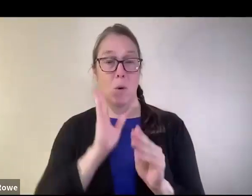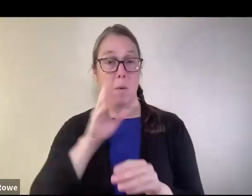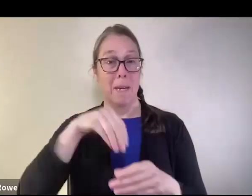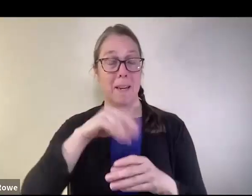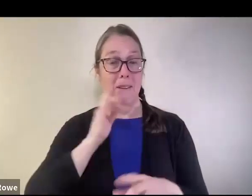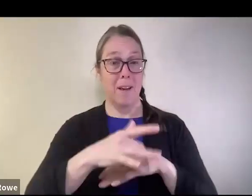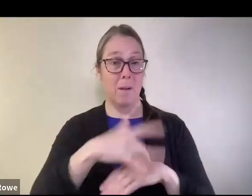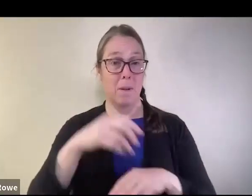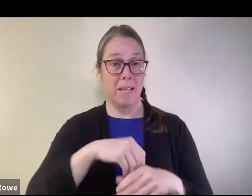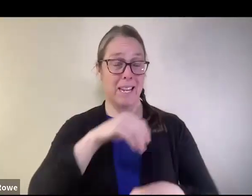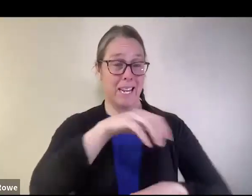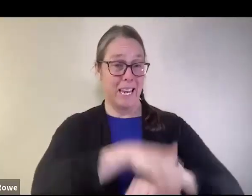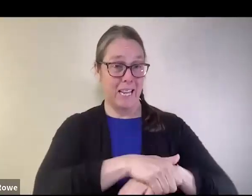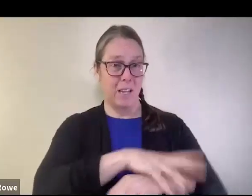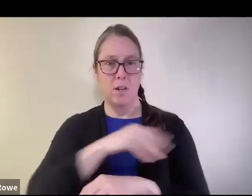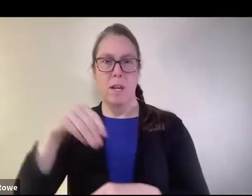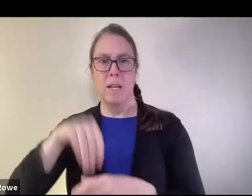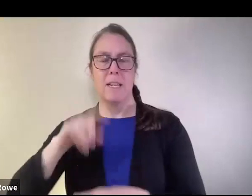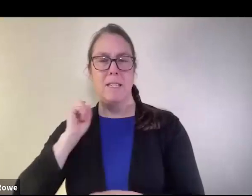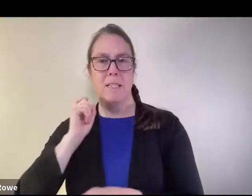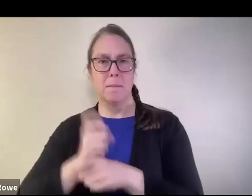Spanish. Thank you so much.